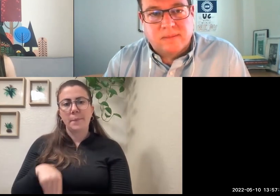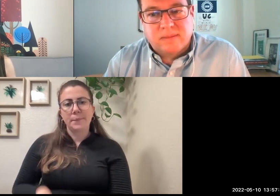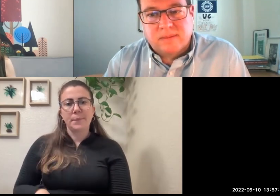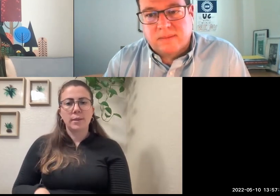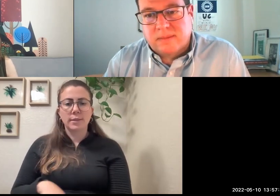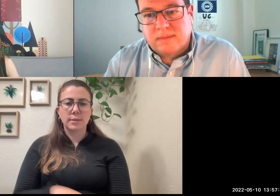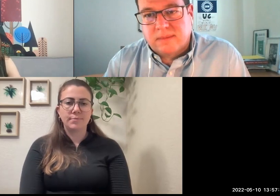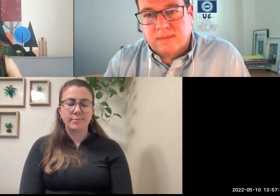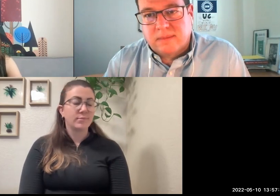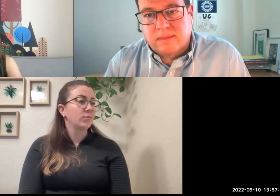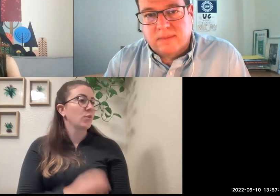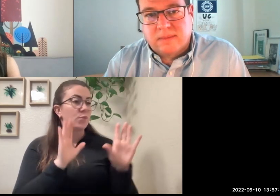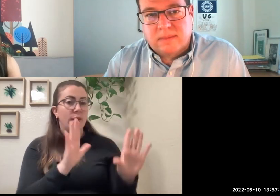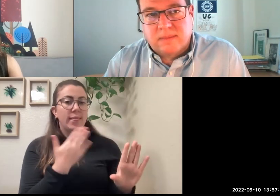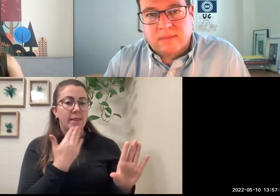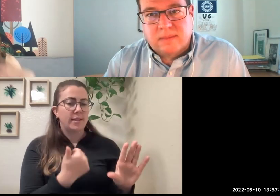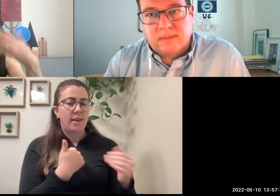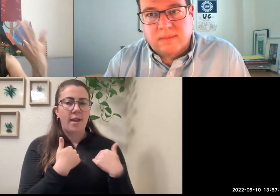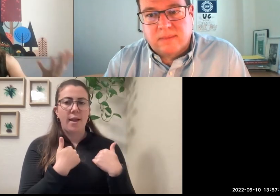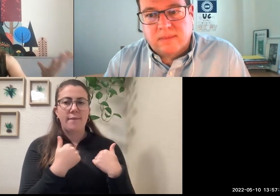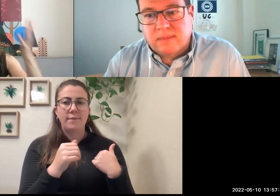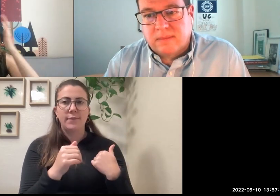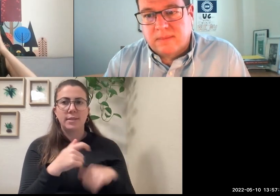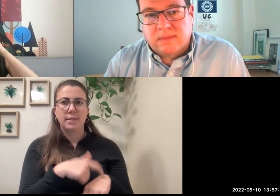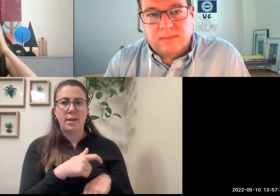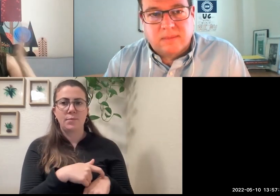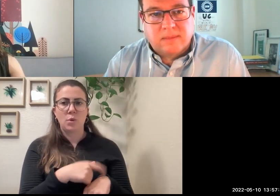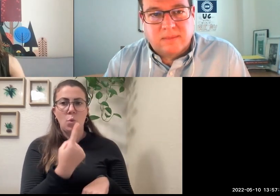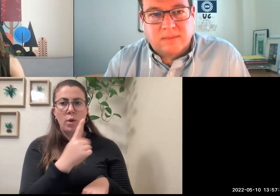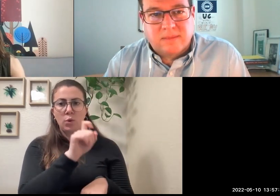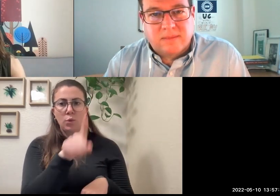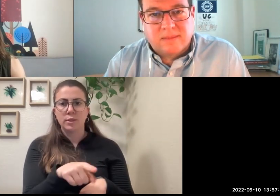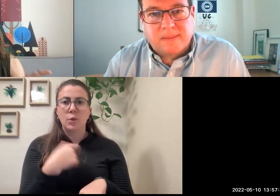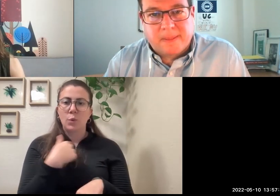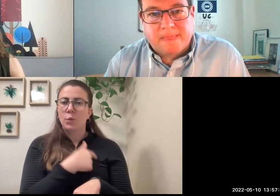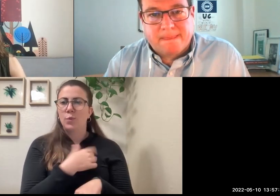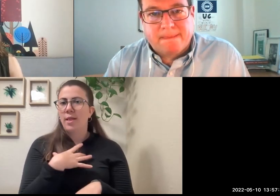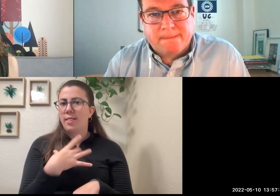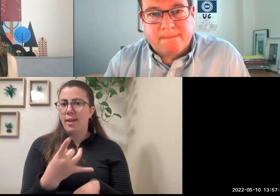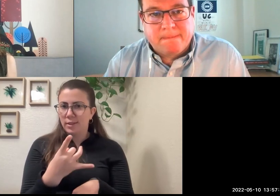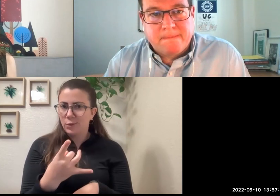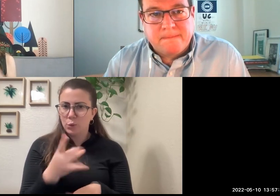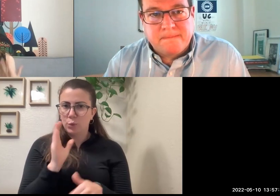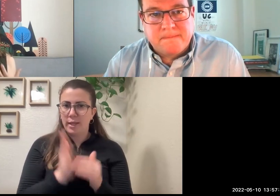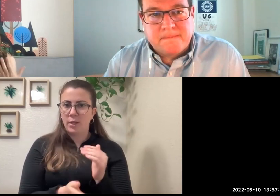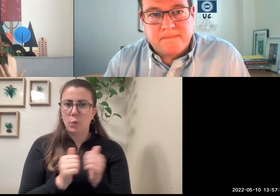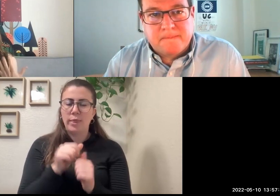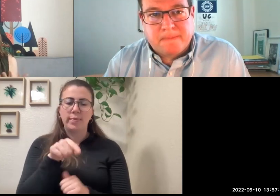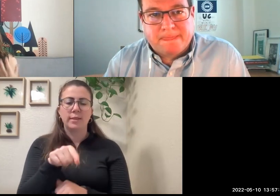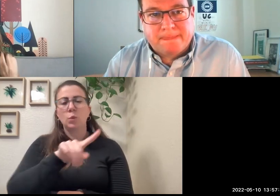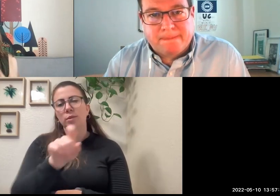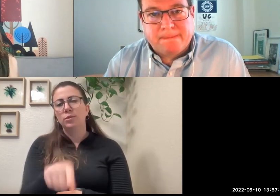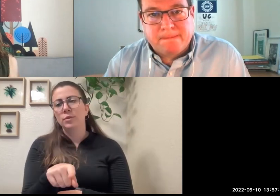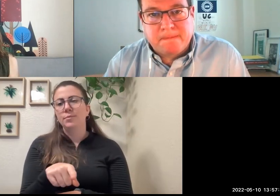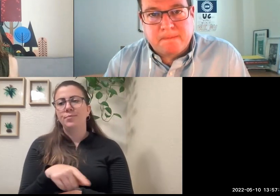great. Thanks. We have time for one question, and it's going to be the question that we always like to wrap up, which is actually one about